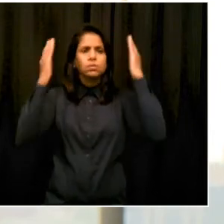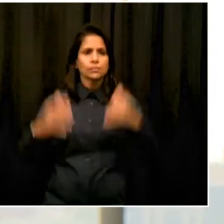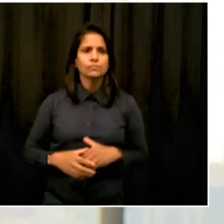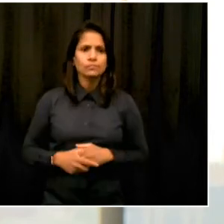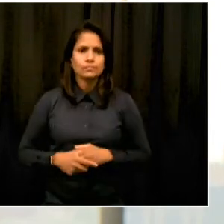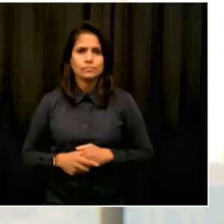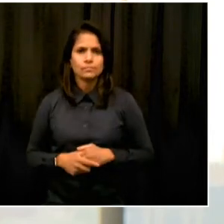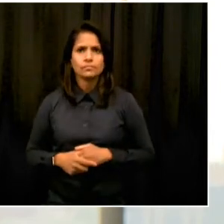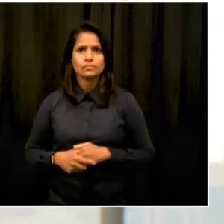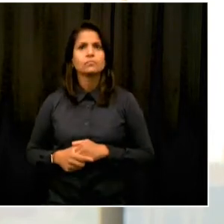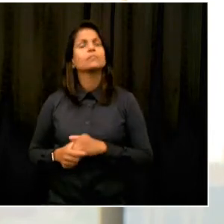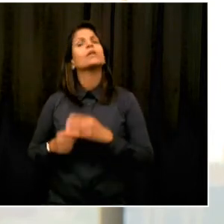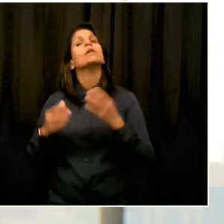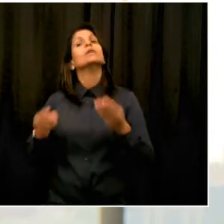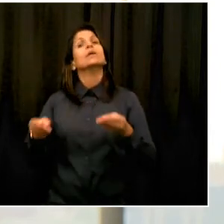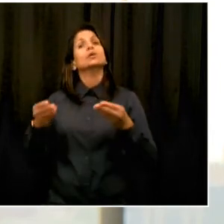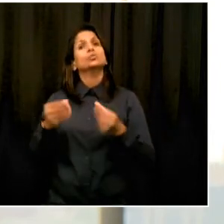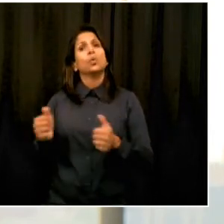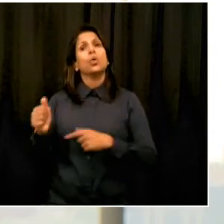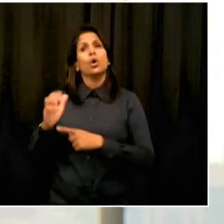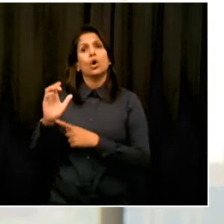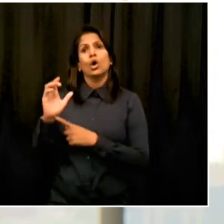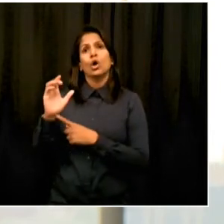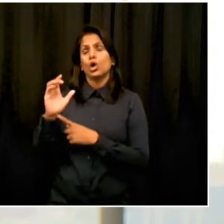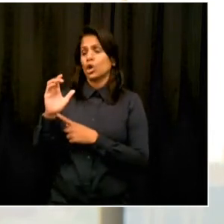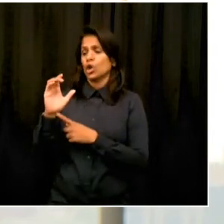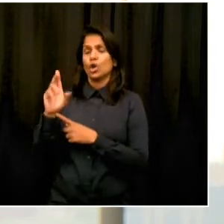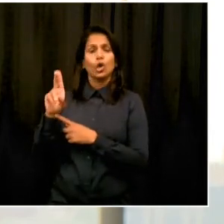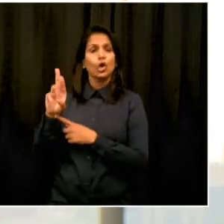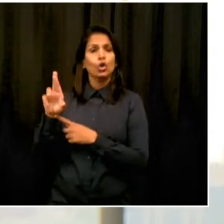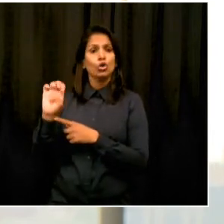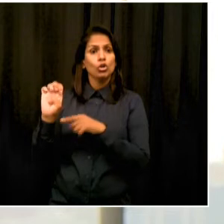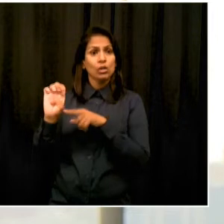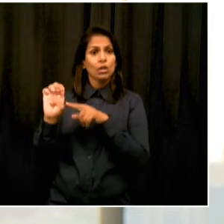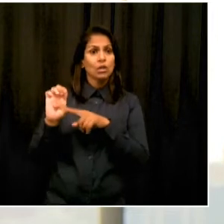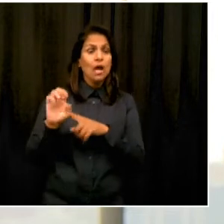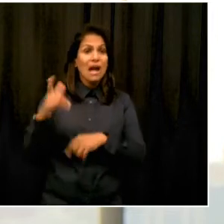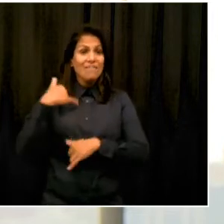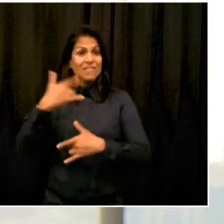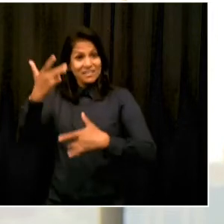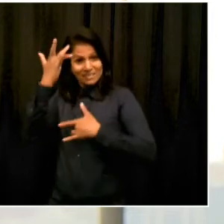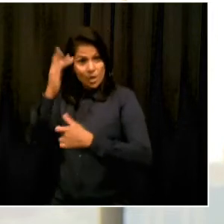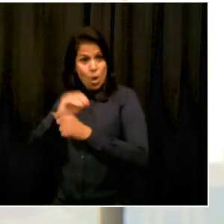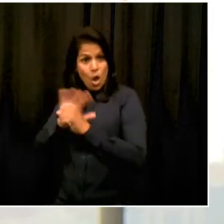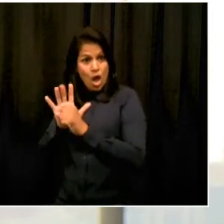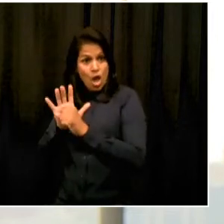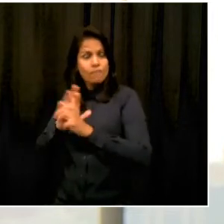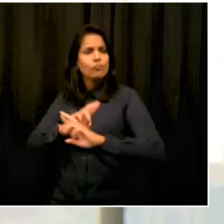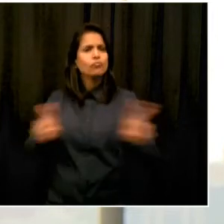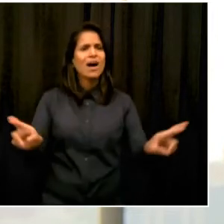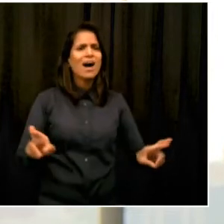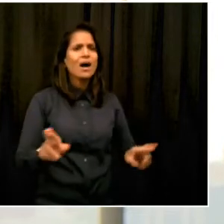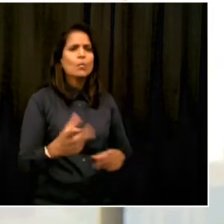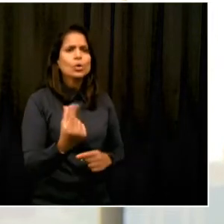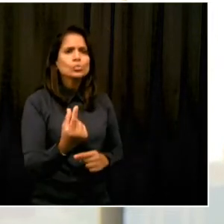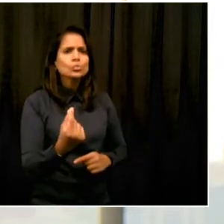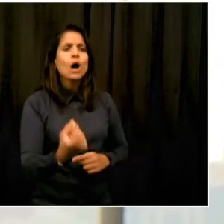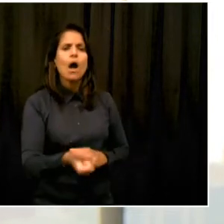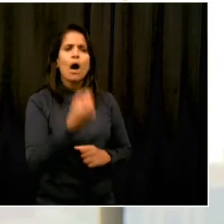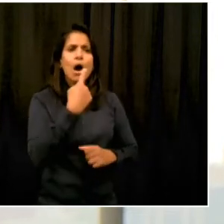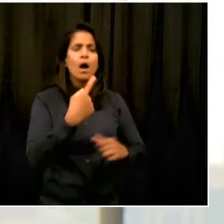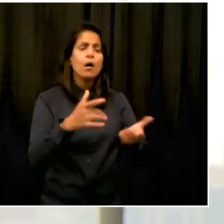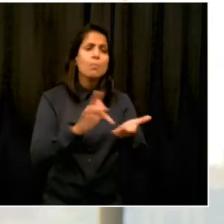That those cures will be provided on a broad scale, and we will deploy those new approaches and then track